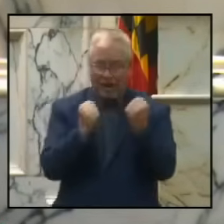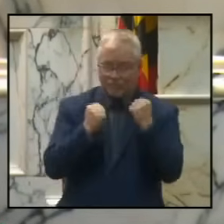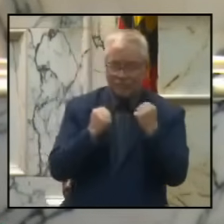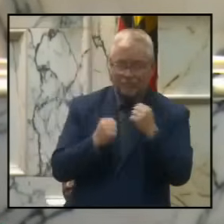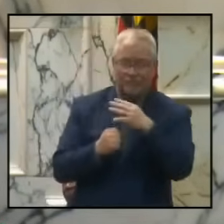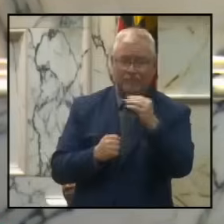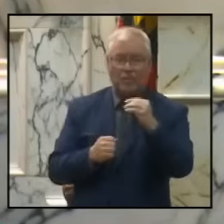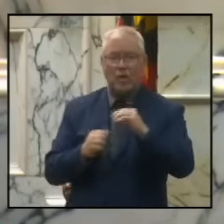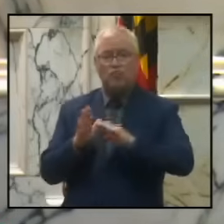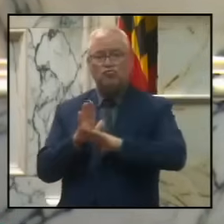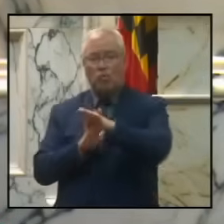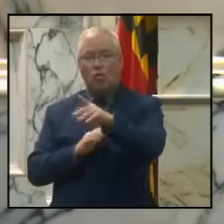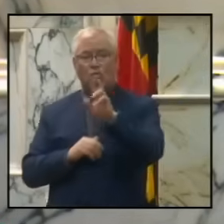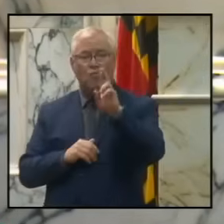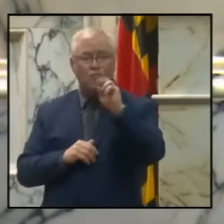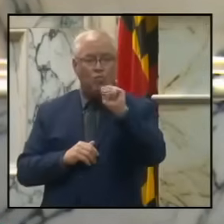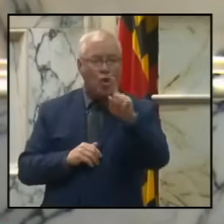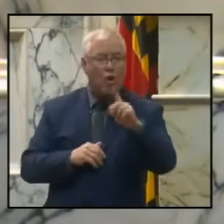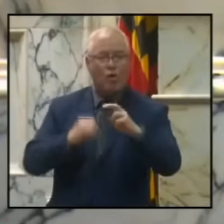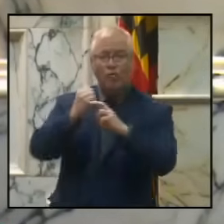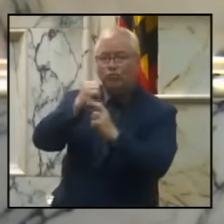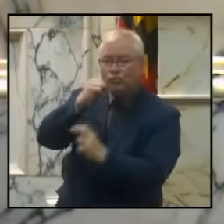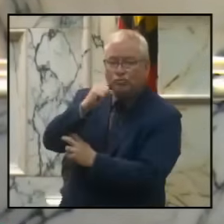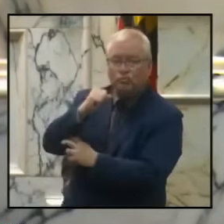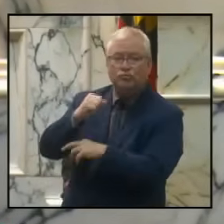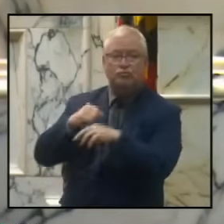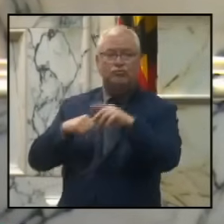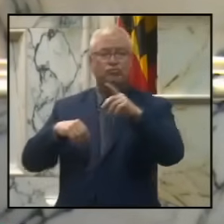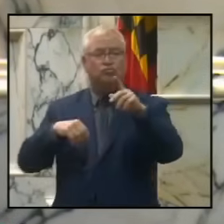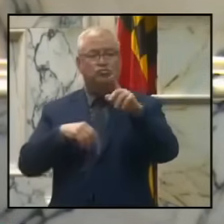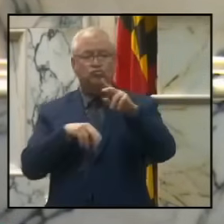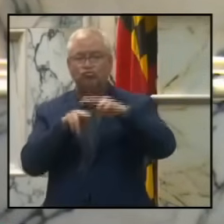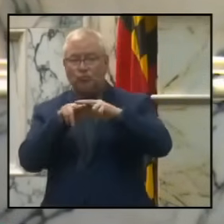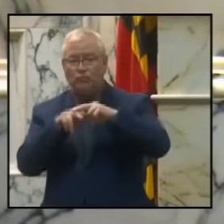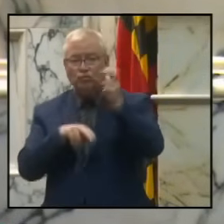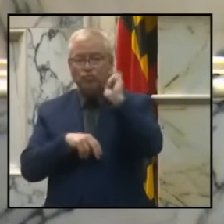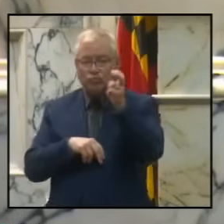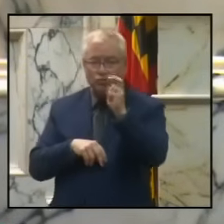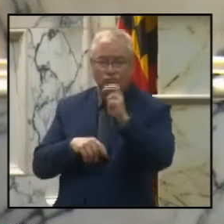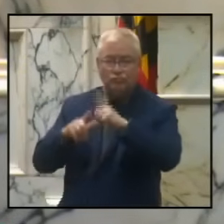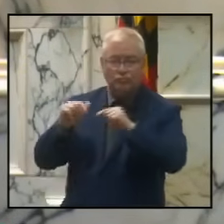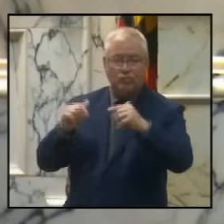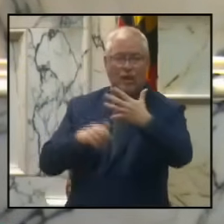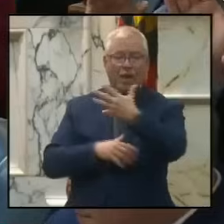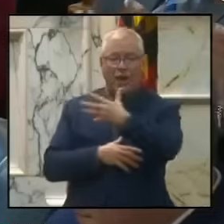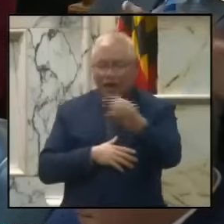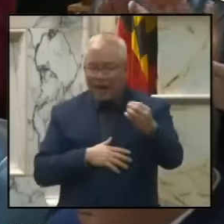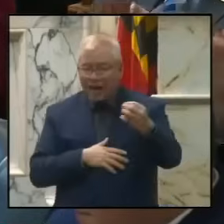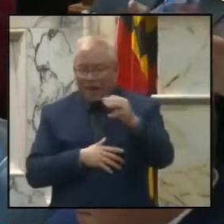Maryland's bridges, Maryland's tunnels, and yes, mass transit.